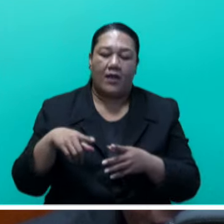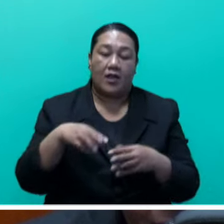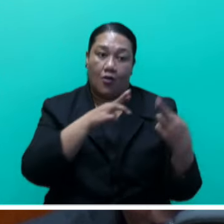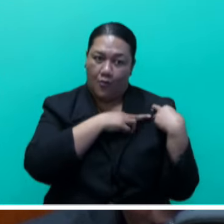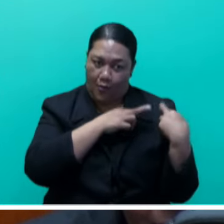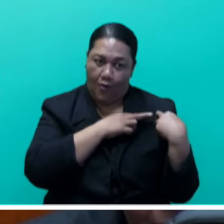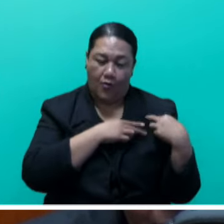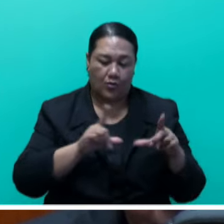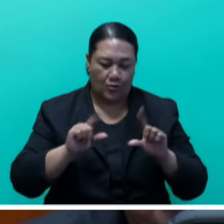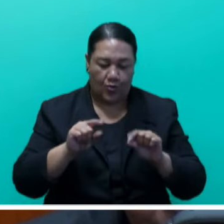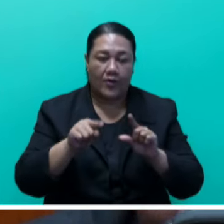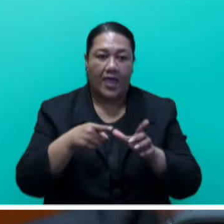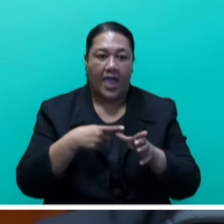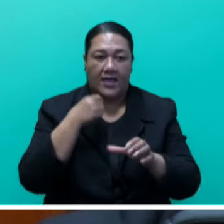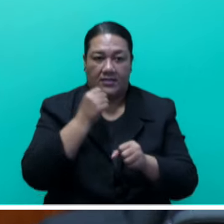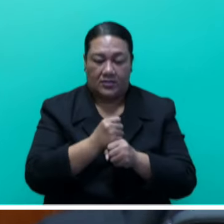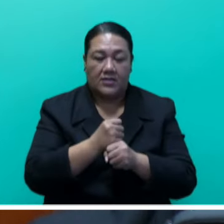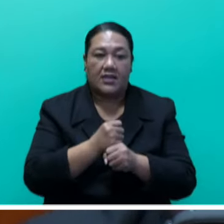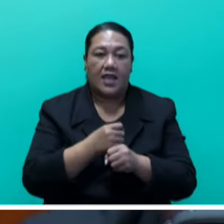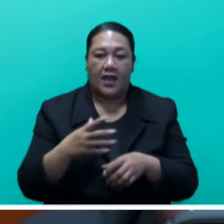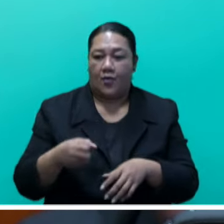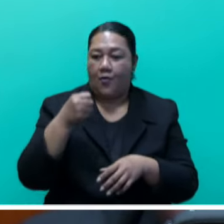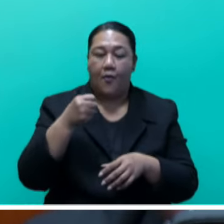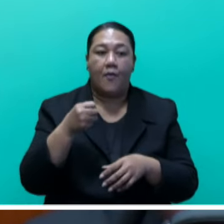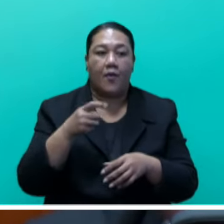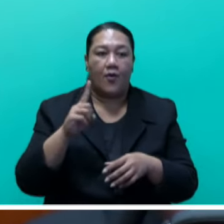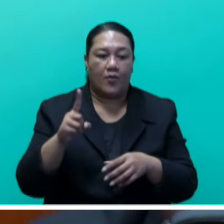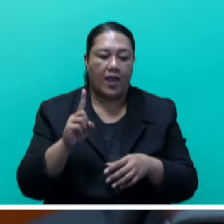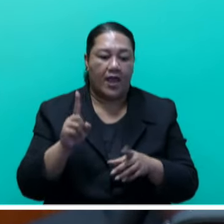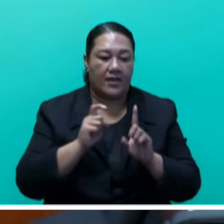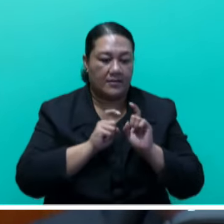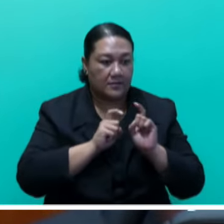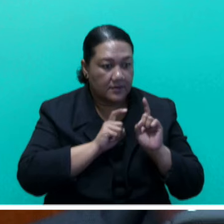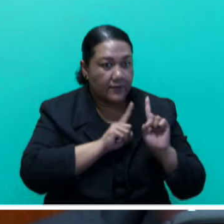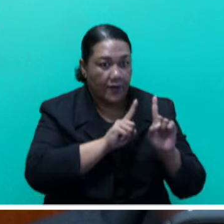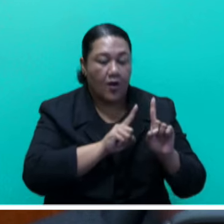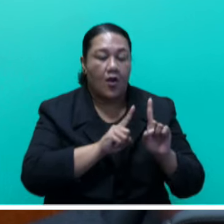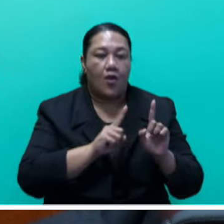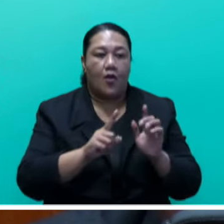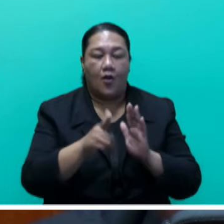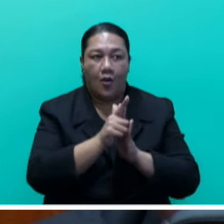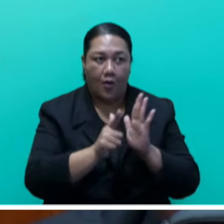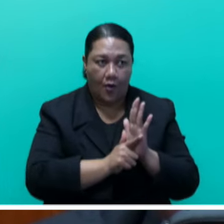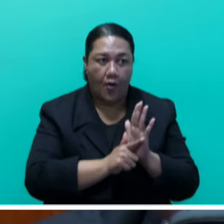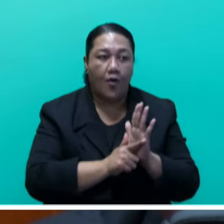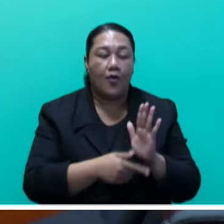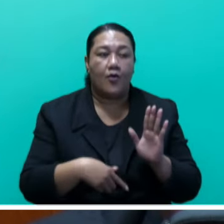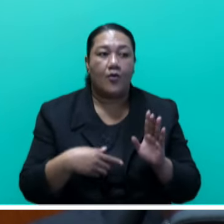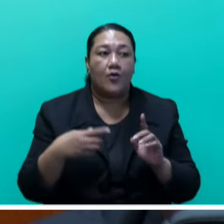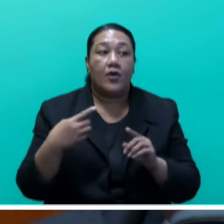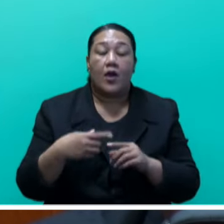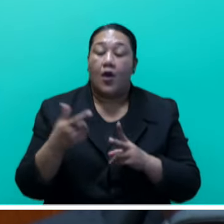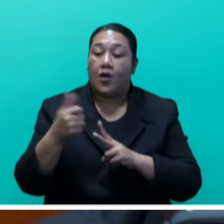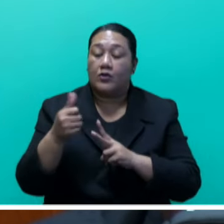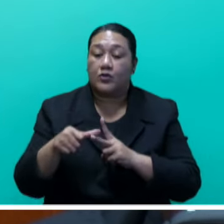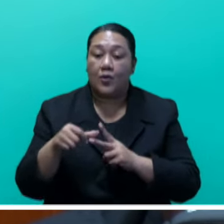to uphold the rule of law. I congratulate my sister minister, Honourable Alitia Mbanivalu, for being appointed Minister for Fisheries